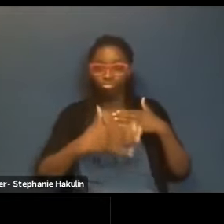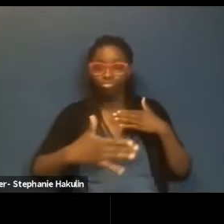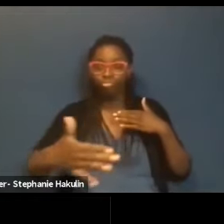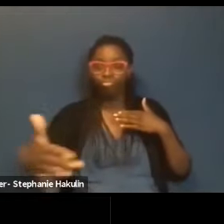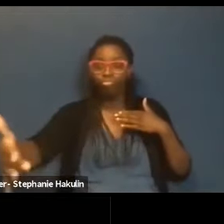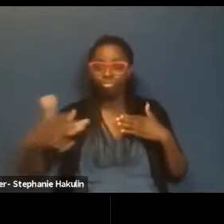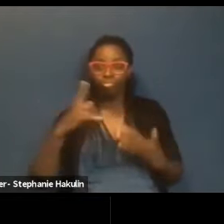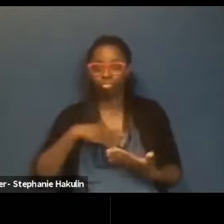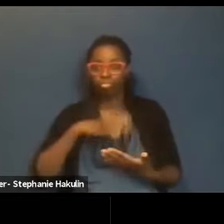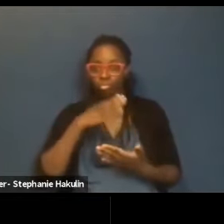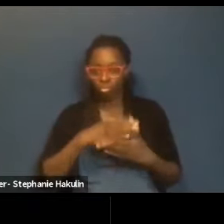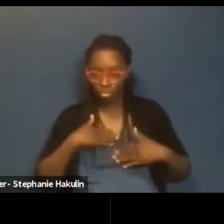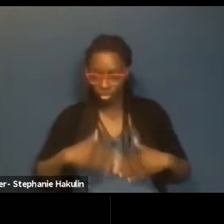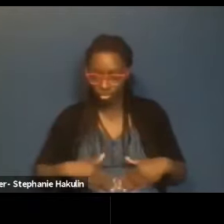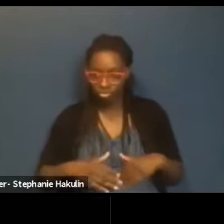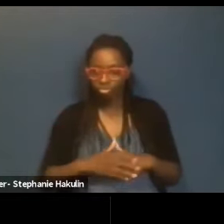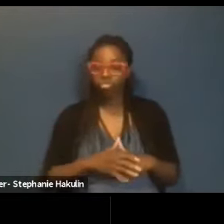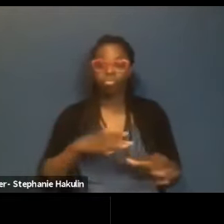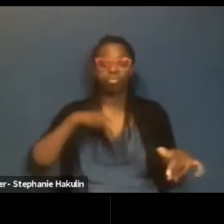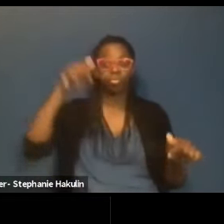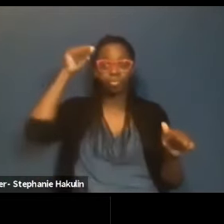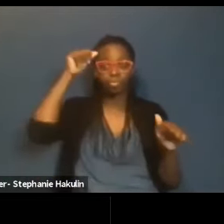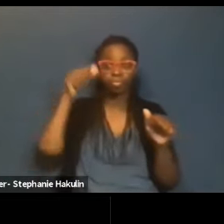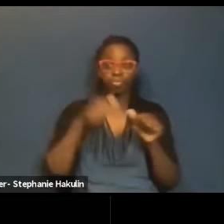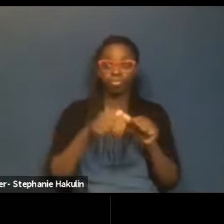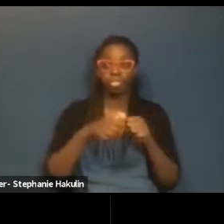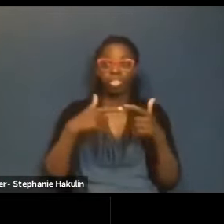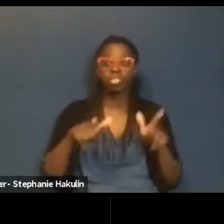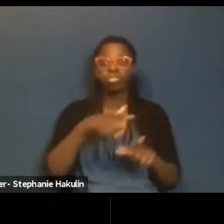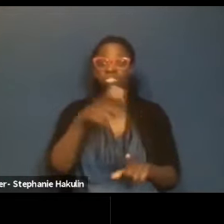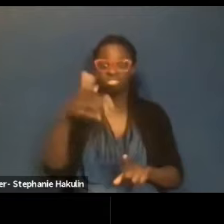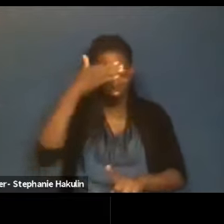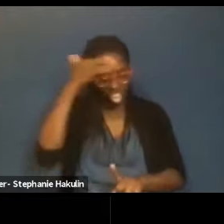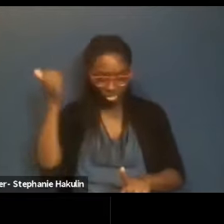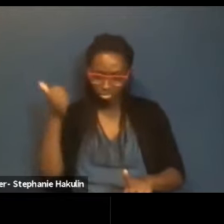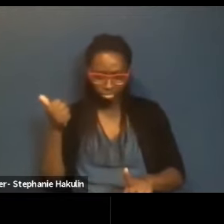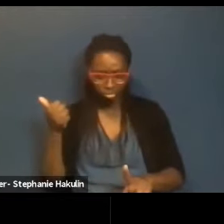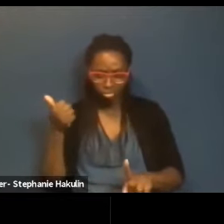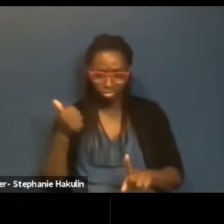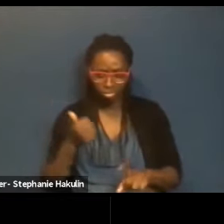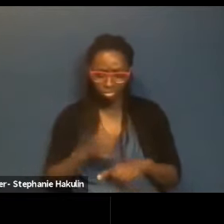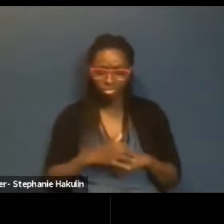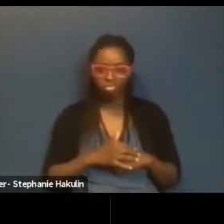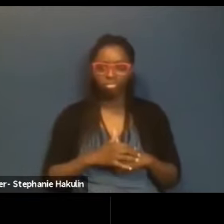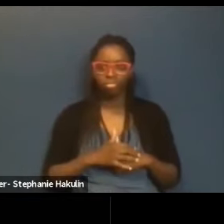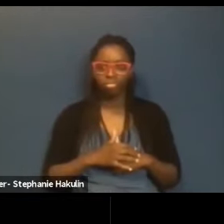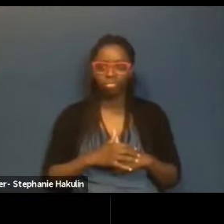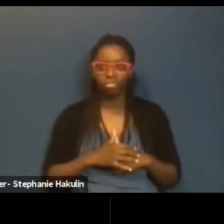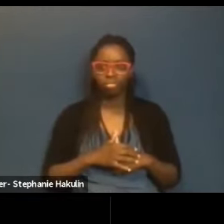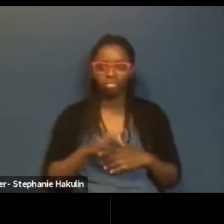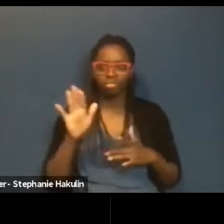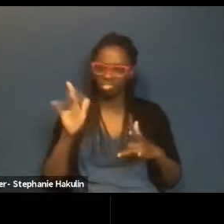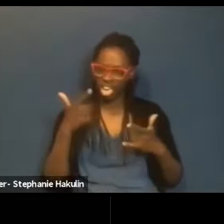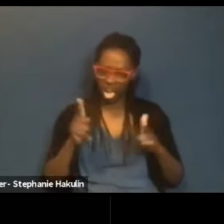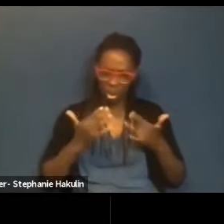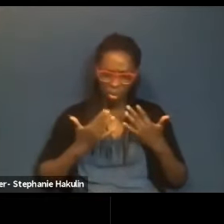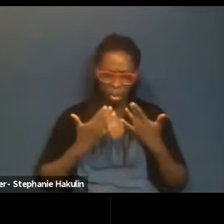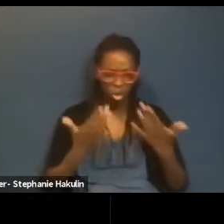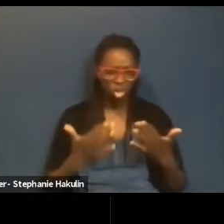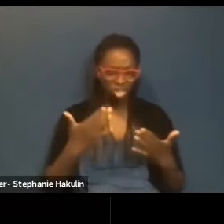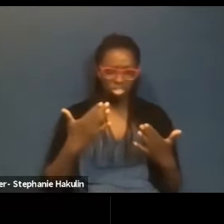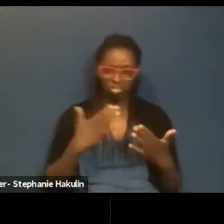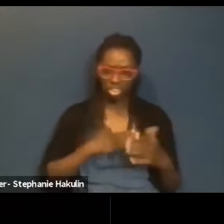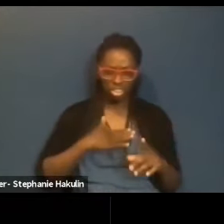let you forget. We will let Masala and Ajwan burn their way into your chest. Let it leave a stain of Pakistan and